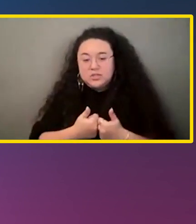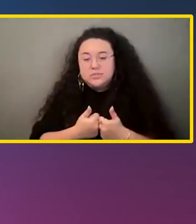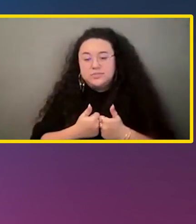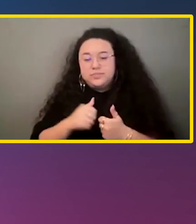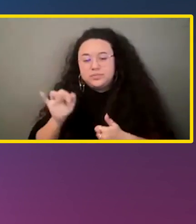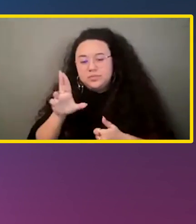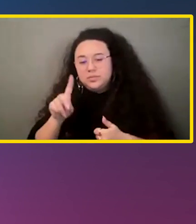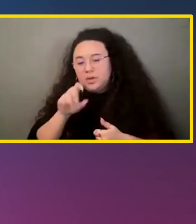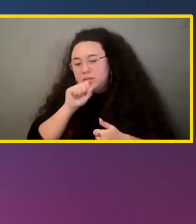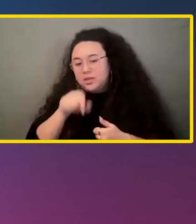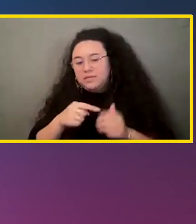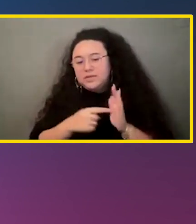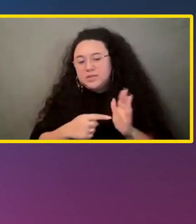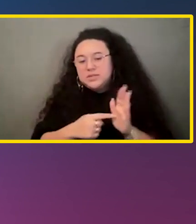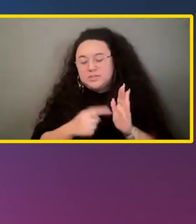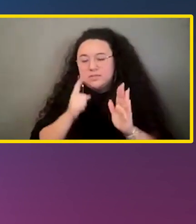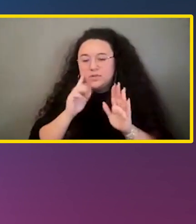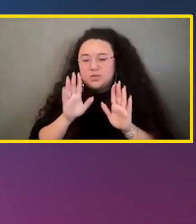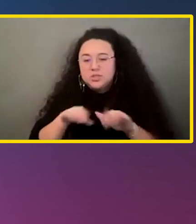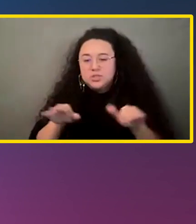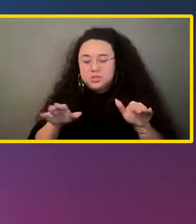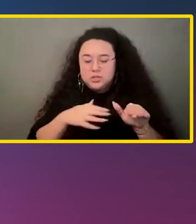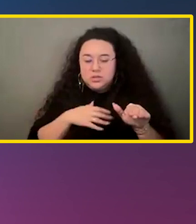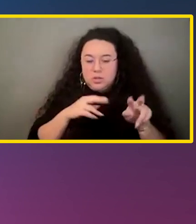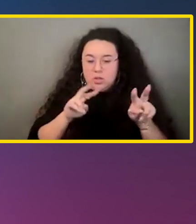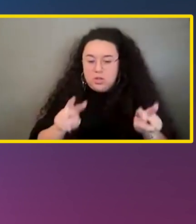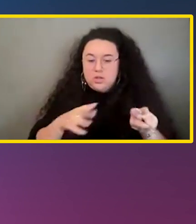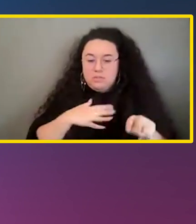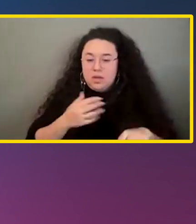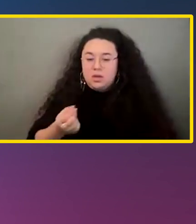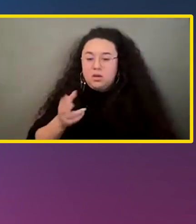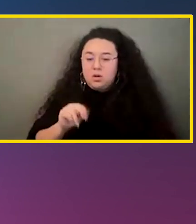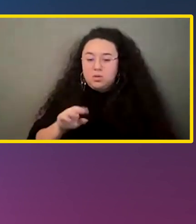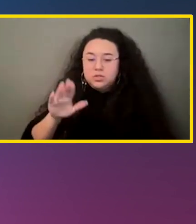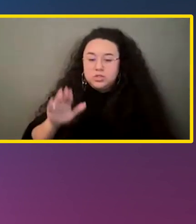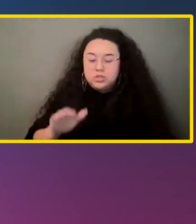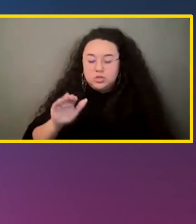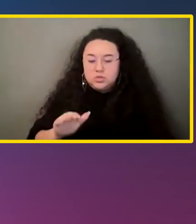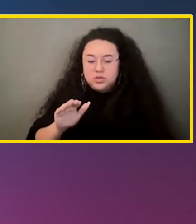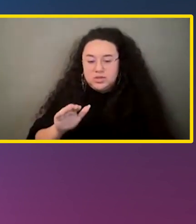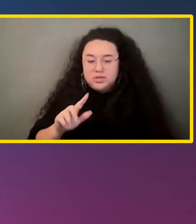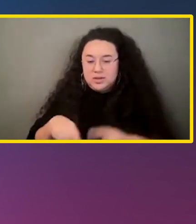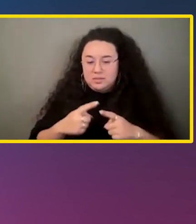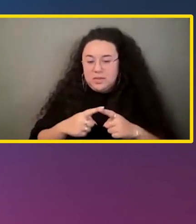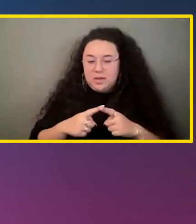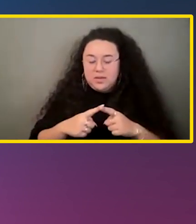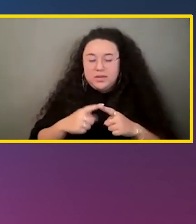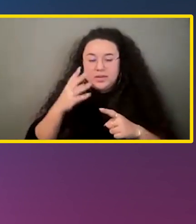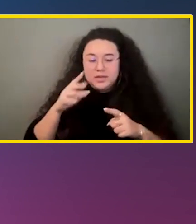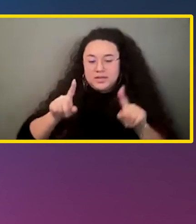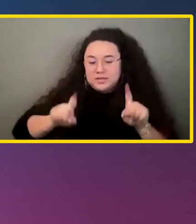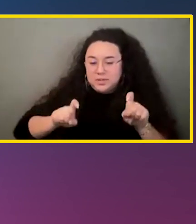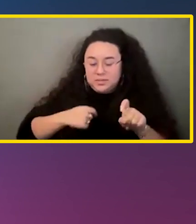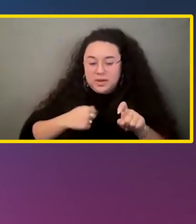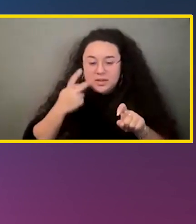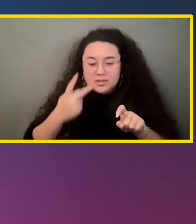Jared, I love this example of children, because even watching my own children, the thing about the experiment that I see